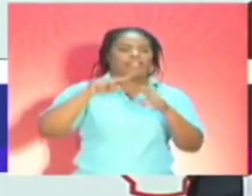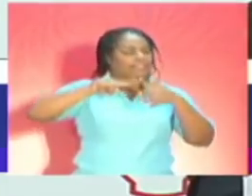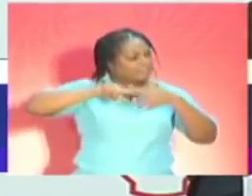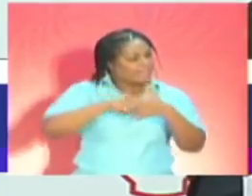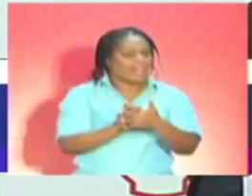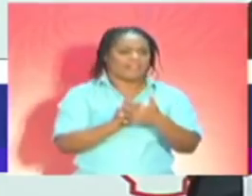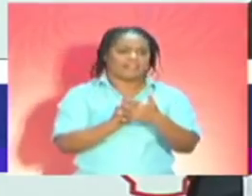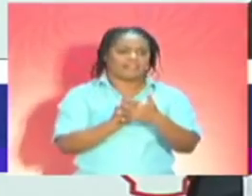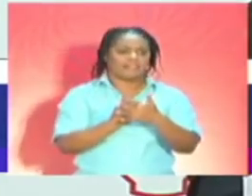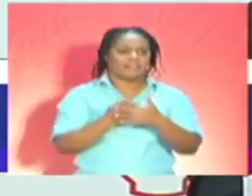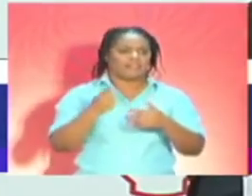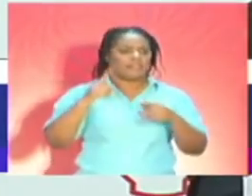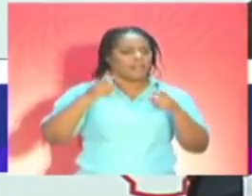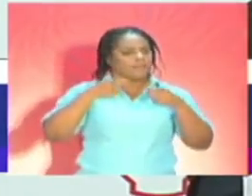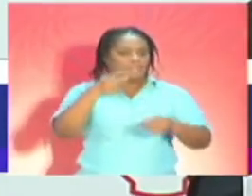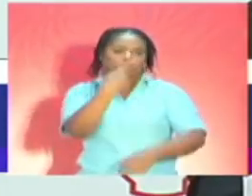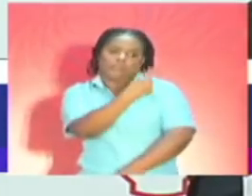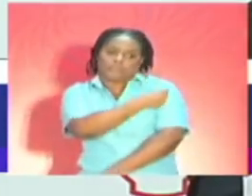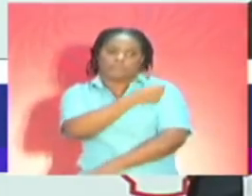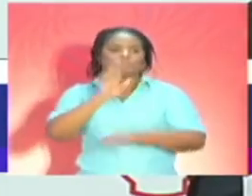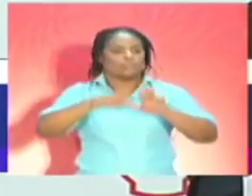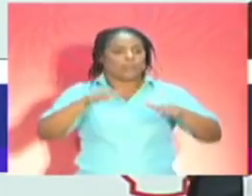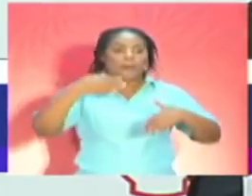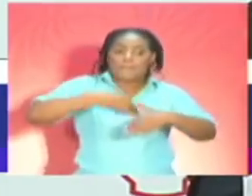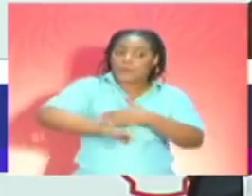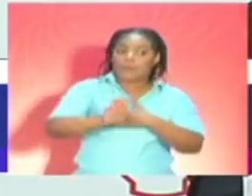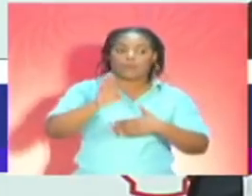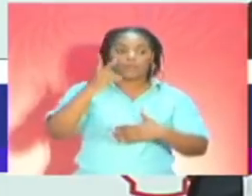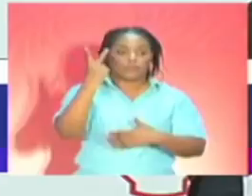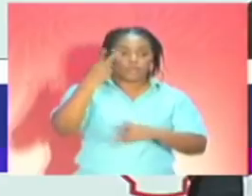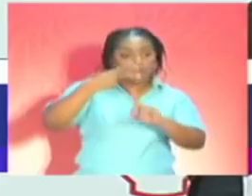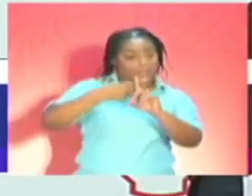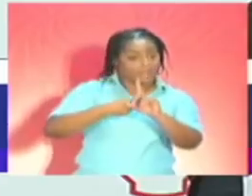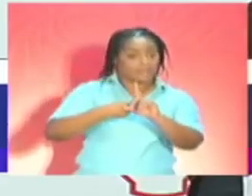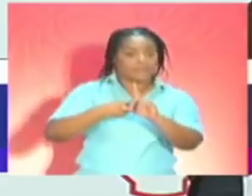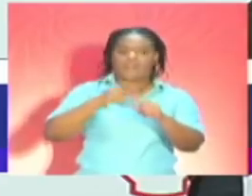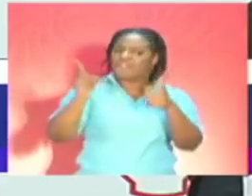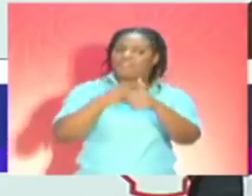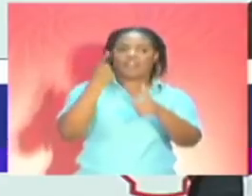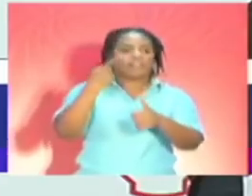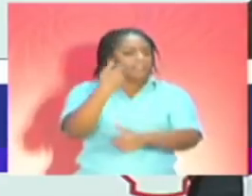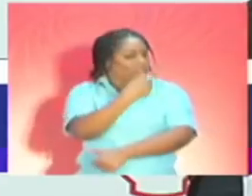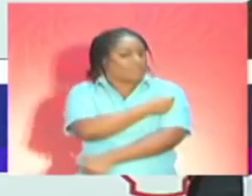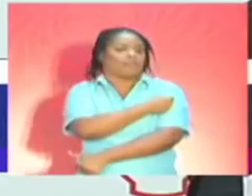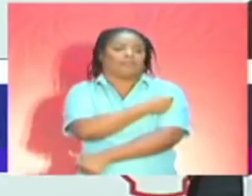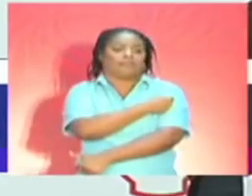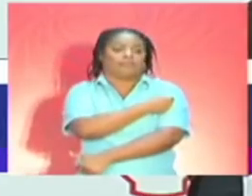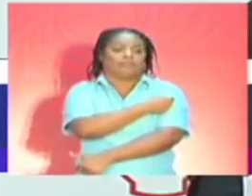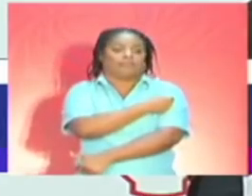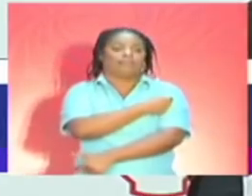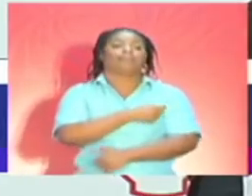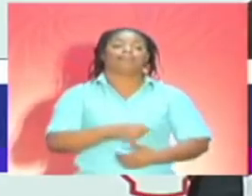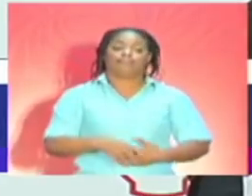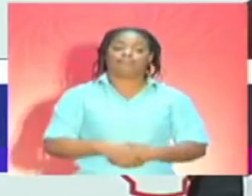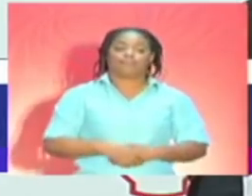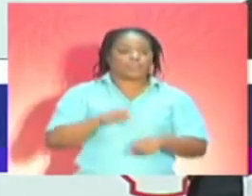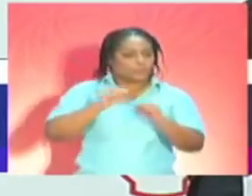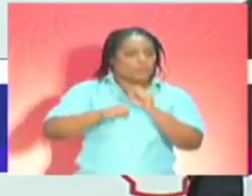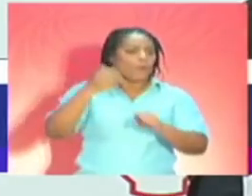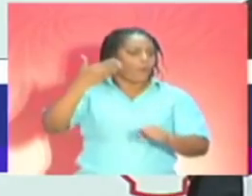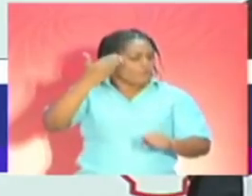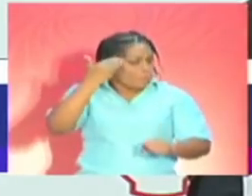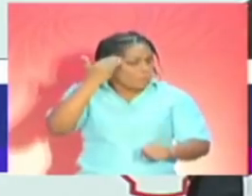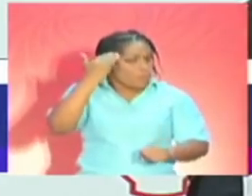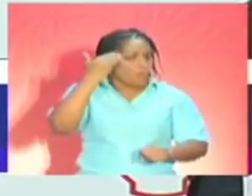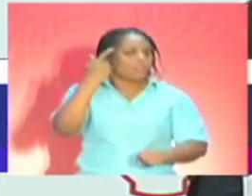from the age of 2 months. So it's something that we are very well aware of the benefits of vaccination.